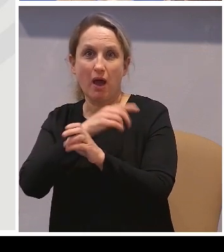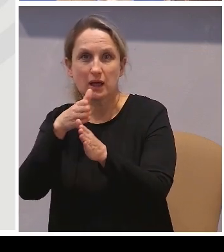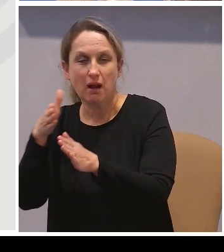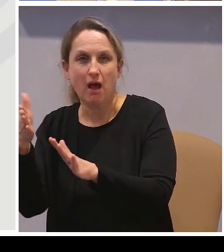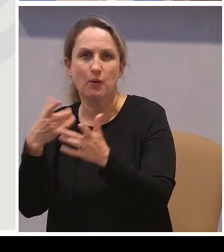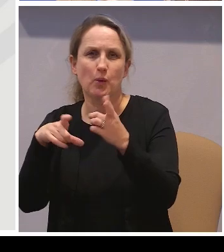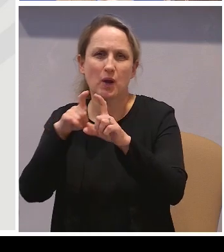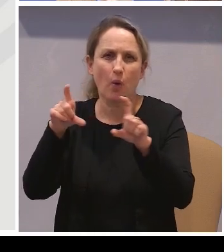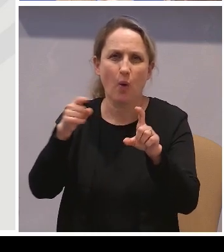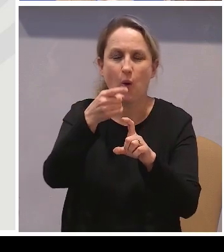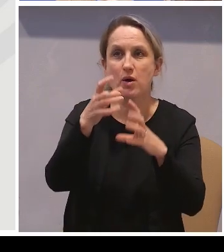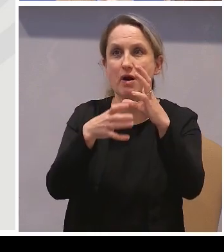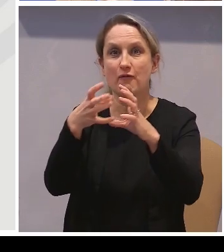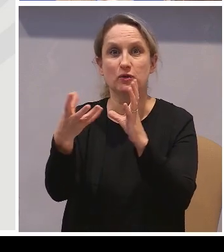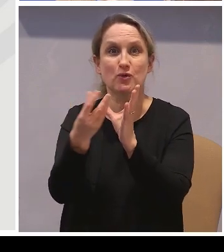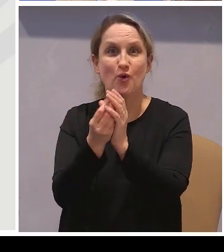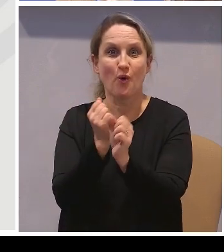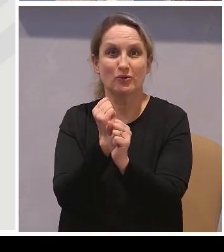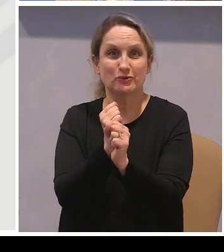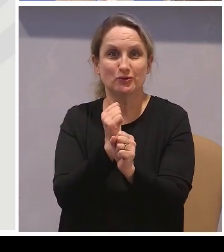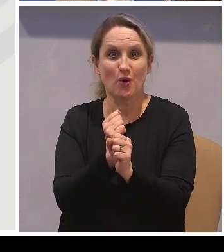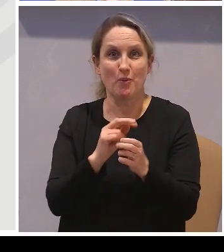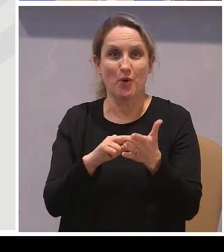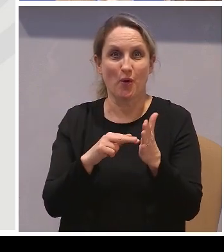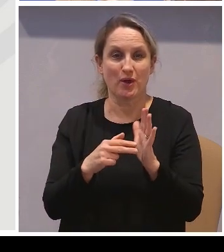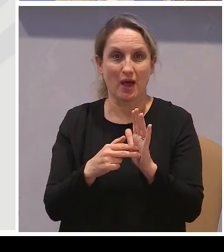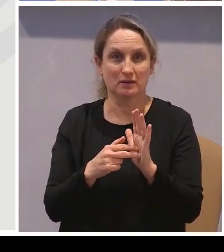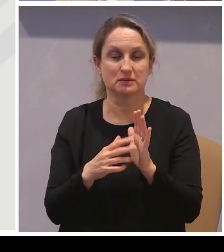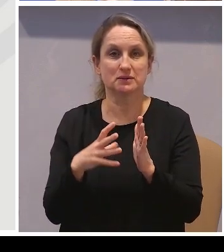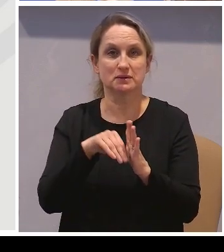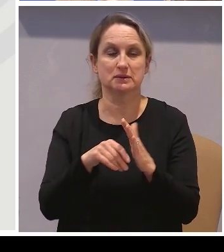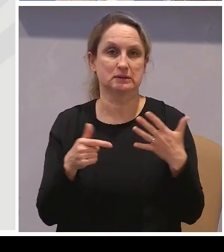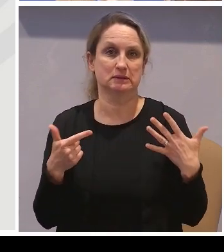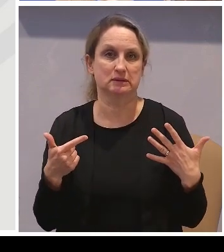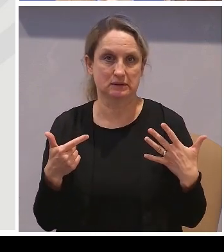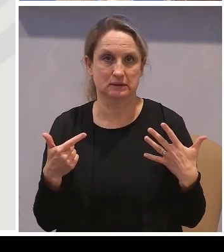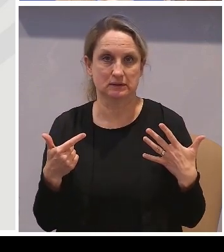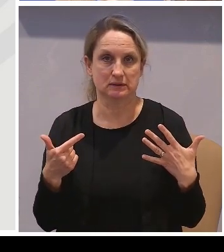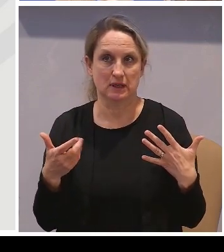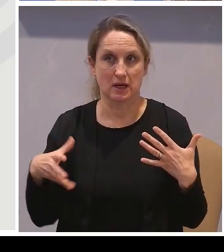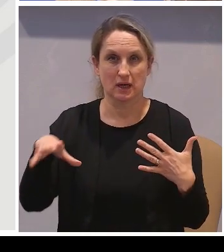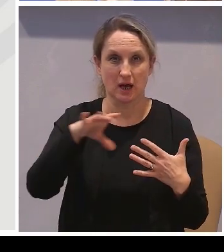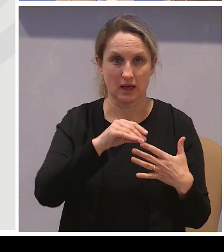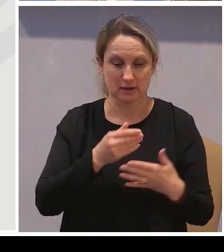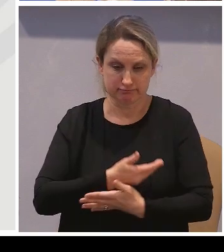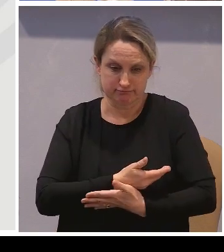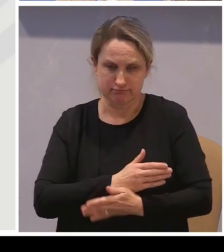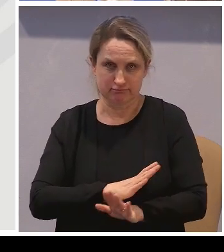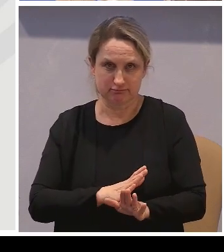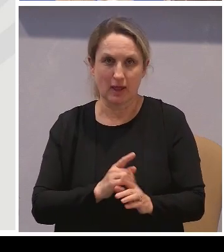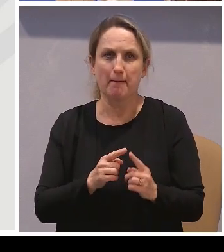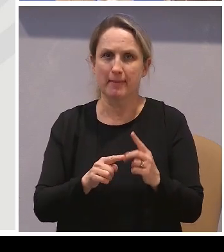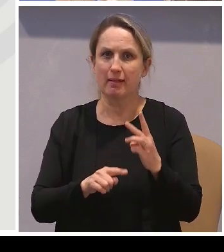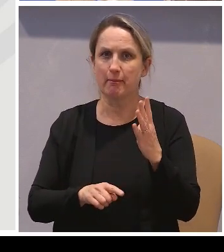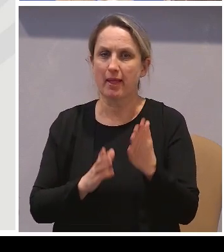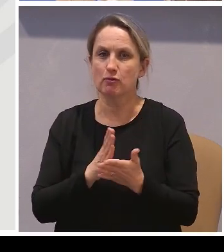them were academic trials. koostöögruppide poolt, et neid on 7 tükki. Some of them are Mitte in kõik ei ole cooperation with vastsündinud, other nendest countries. päris mitmed